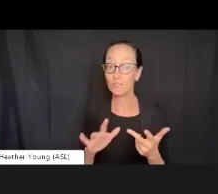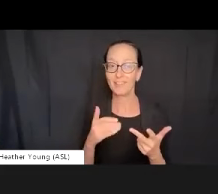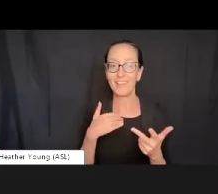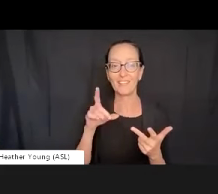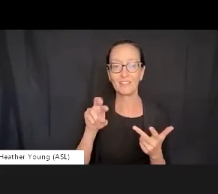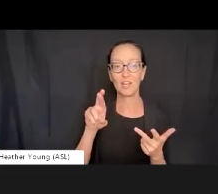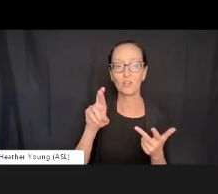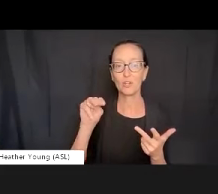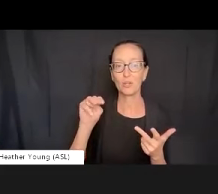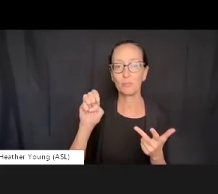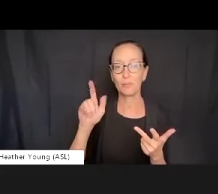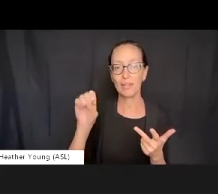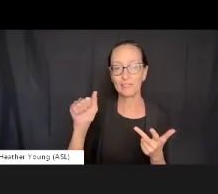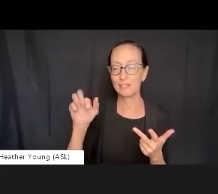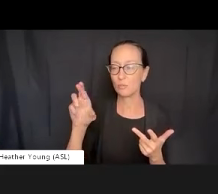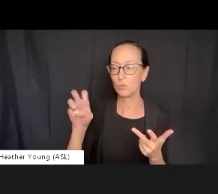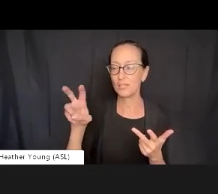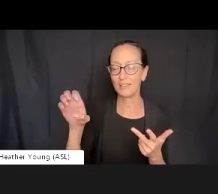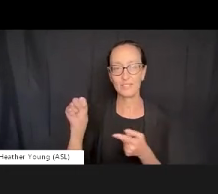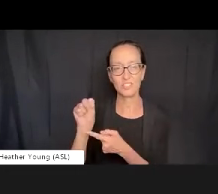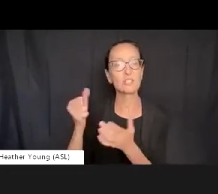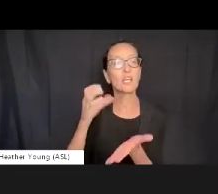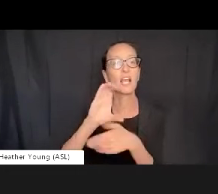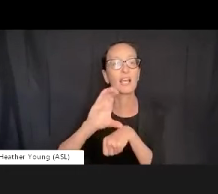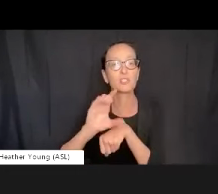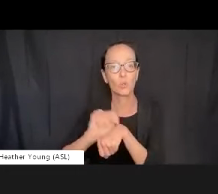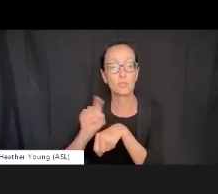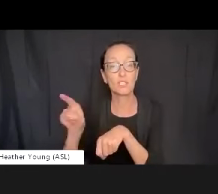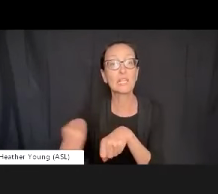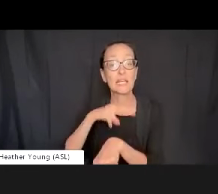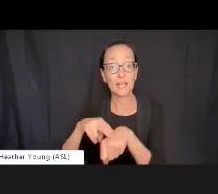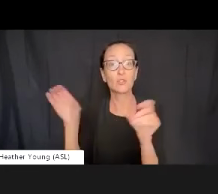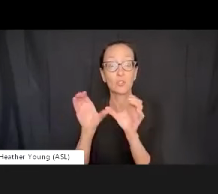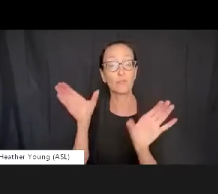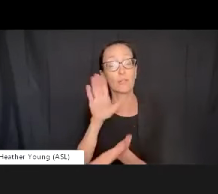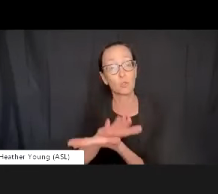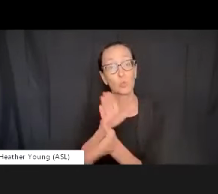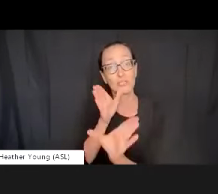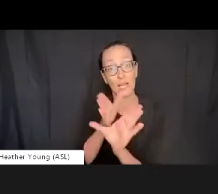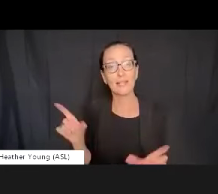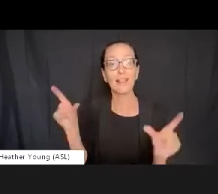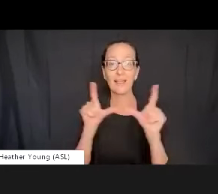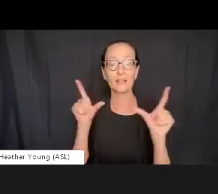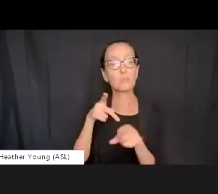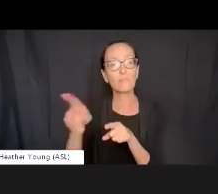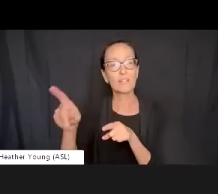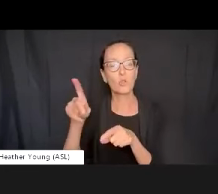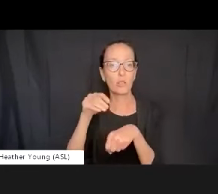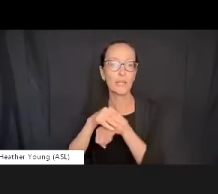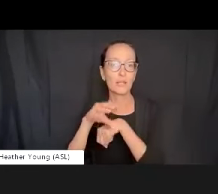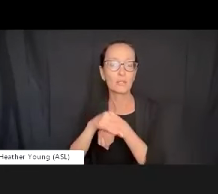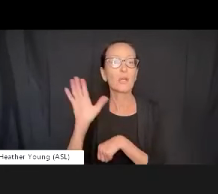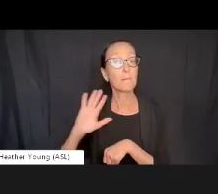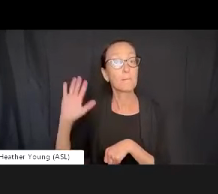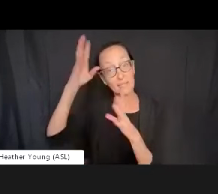is a consultant to our center. She is a nationally certified school psychologist, a licensed professional counselor, and past